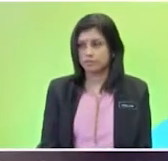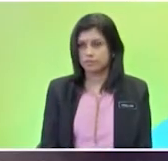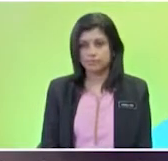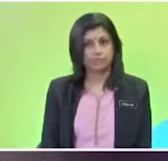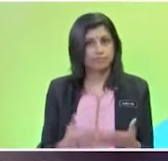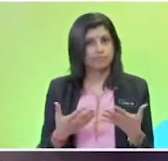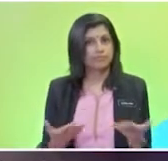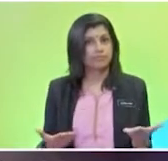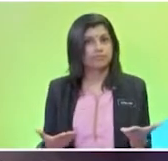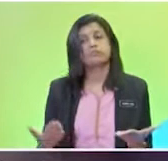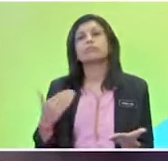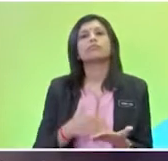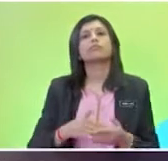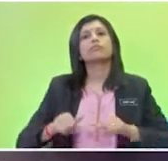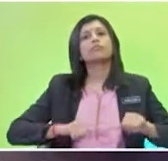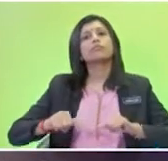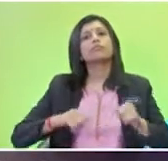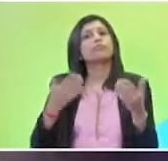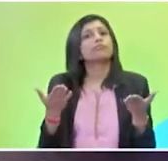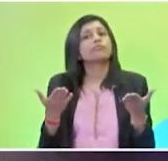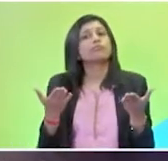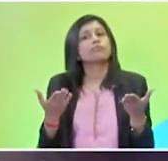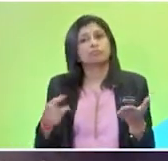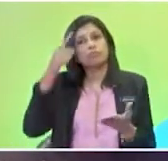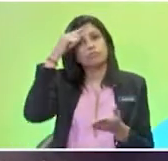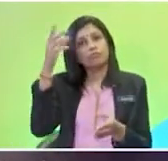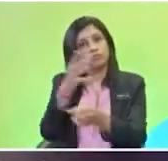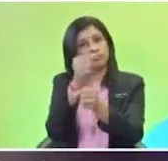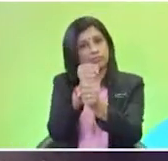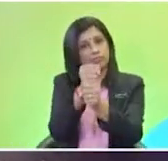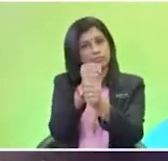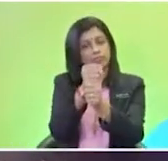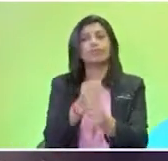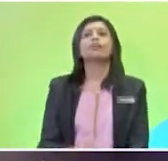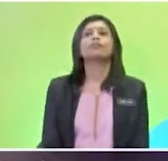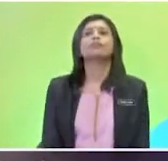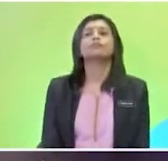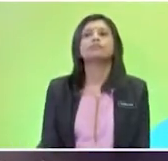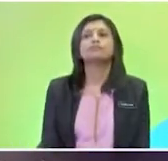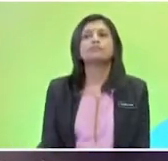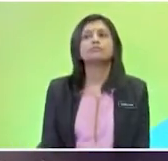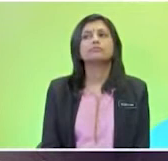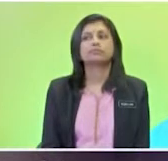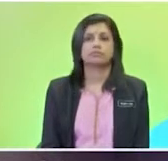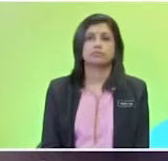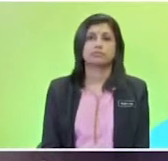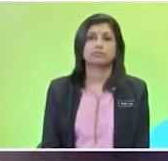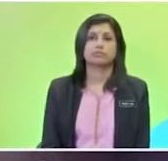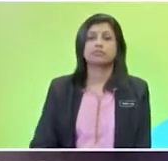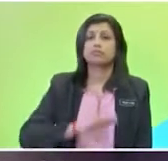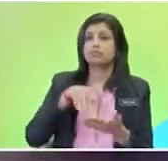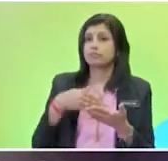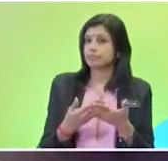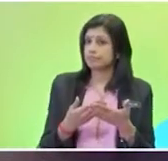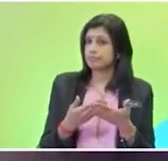do we have any more activities or is it time for a conclusion? It's time for conclusion as well. So, kids out there and together with our